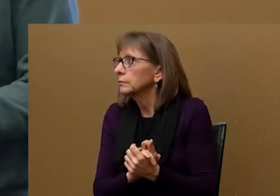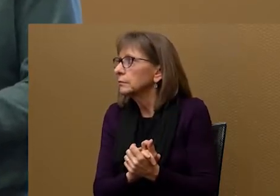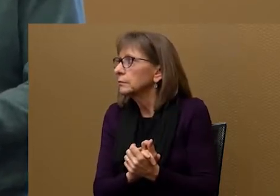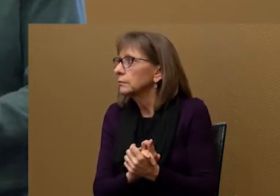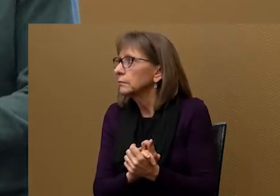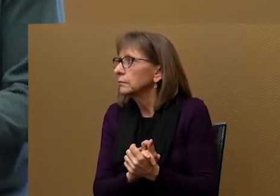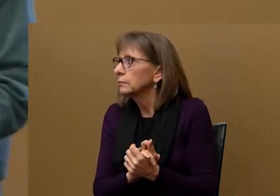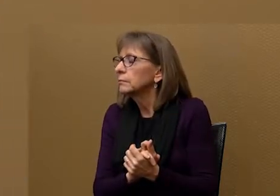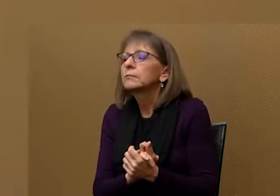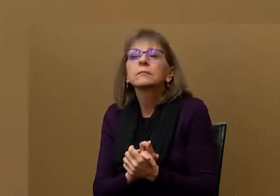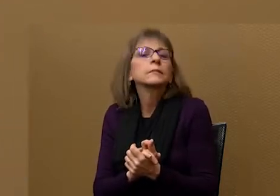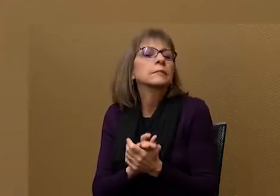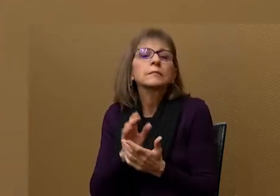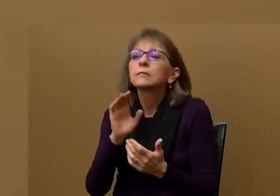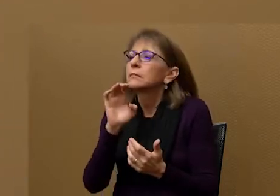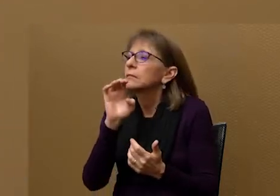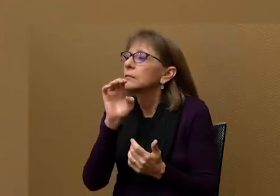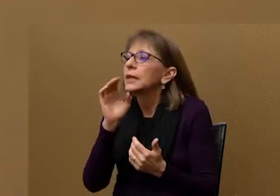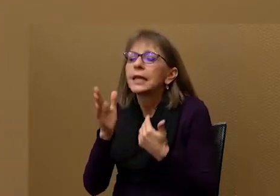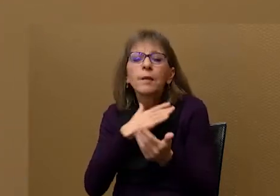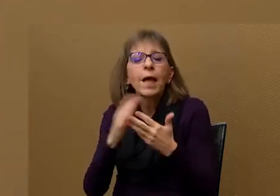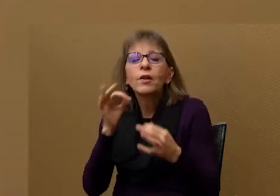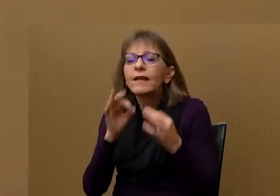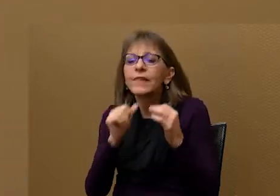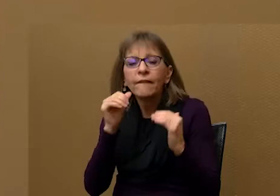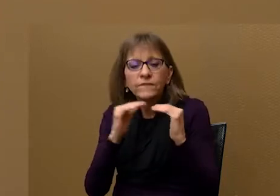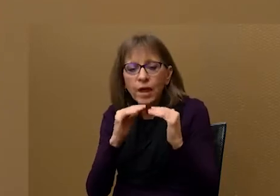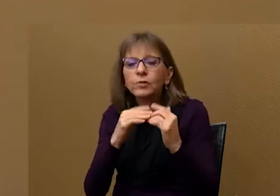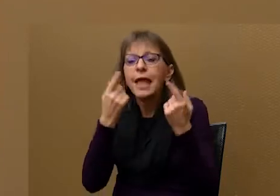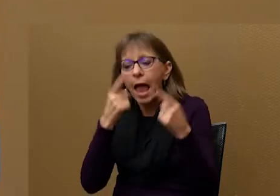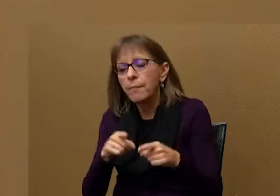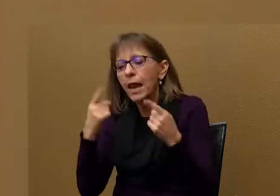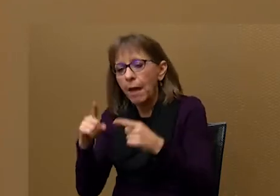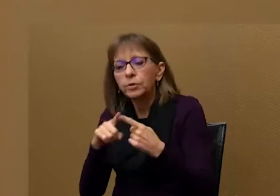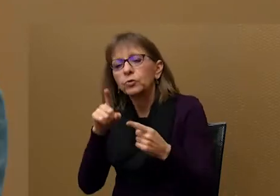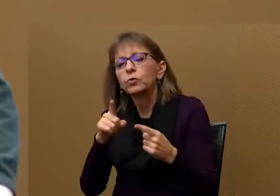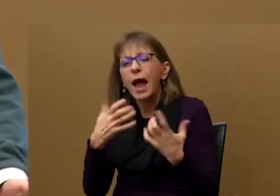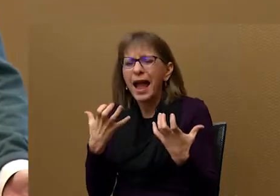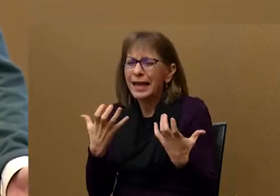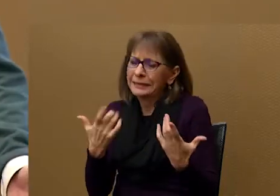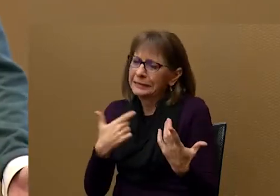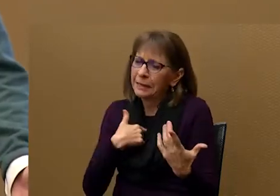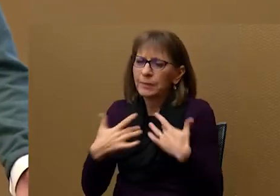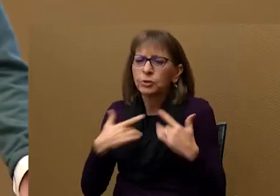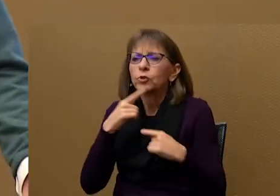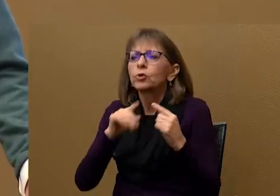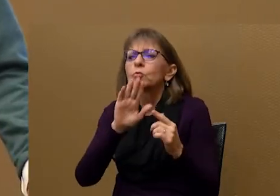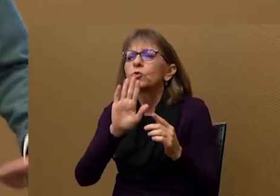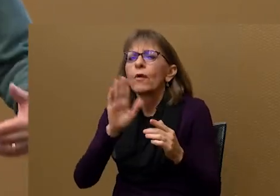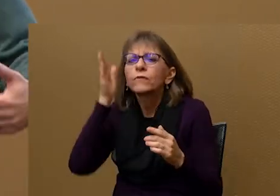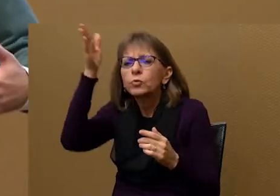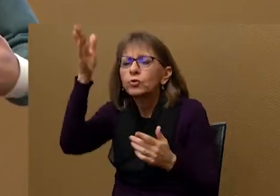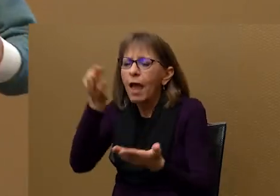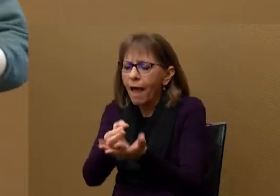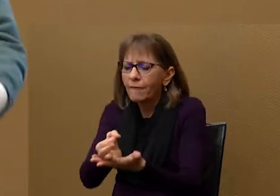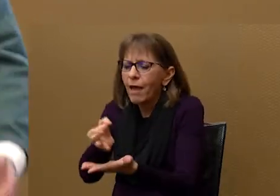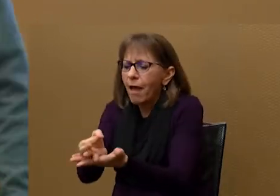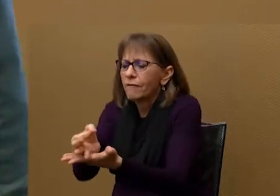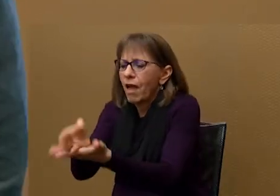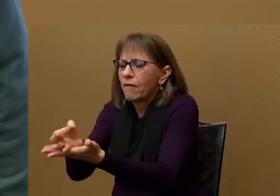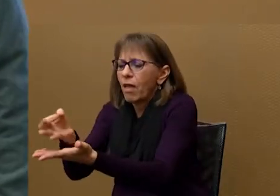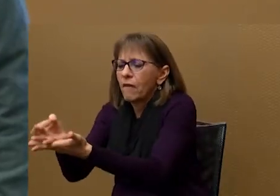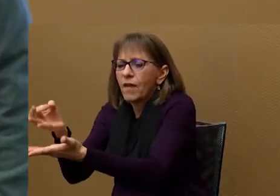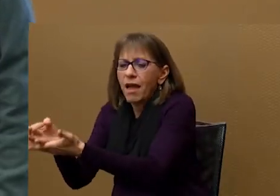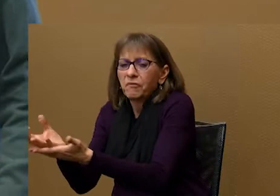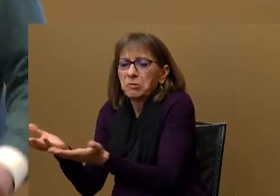an F there. You got an F there. Even if it's really unfair, it keeps happening to you. I'm worried about what happens in the